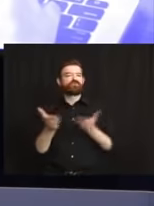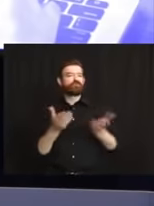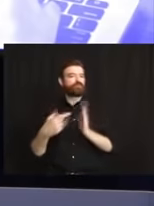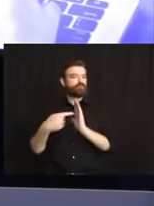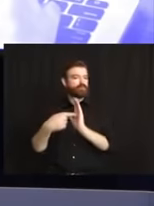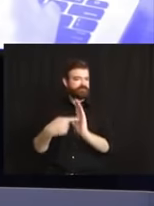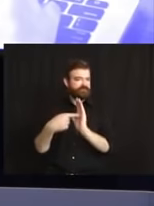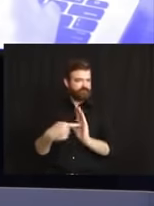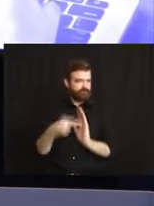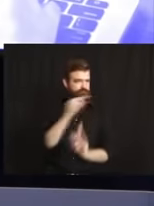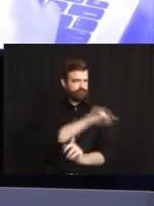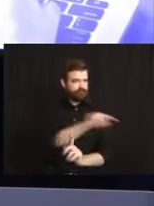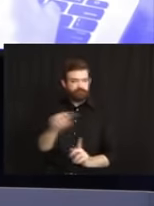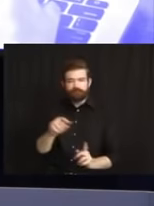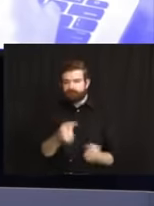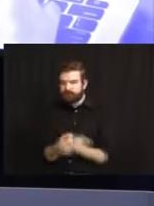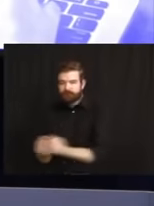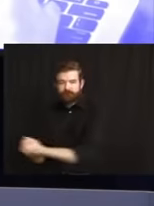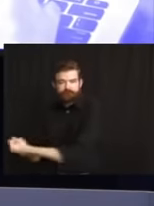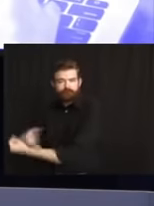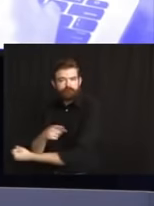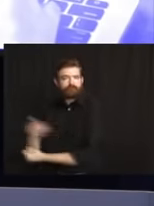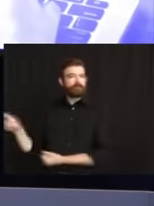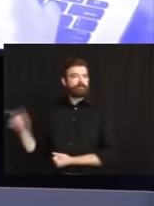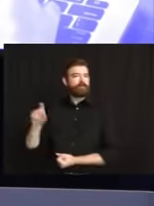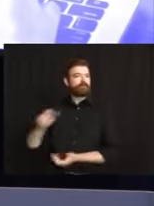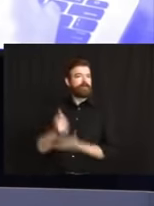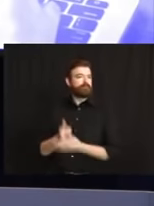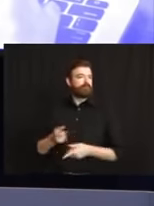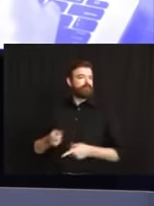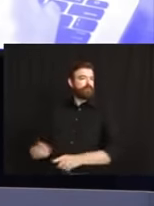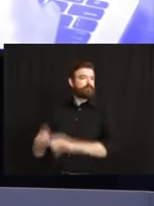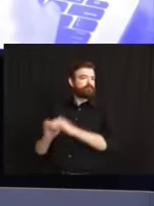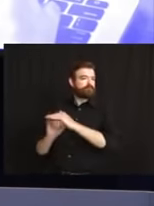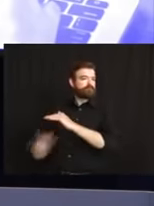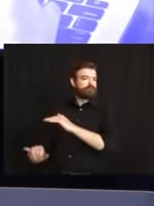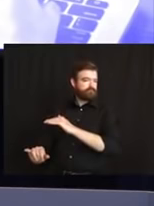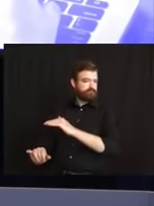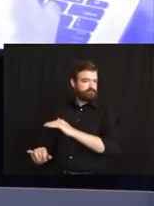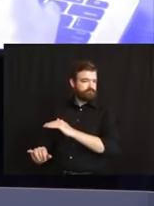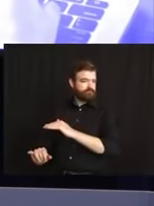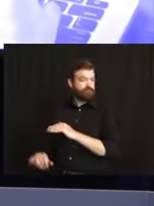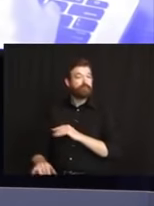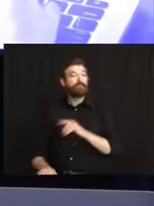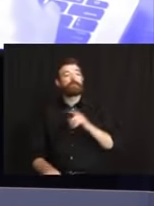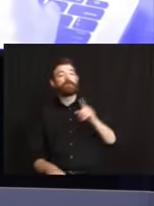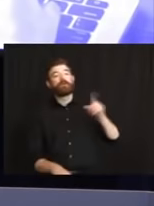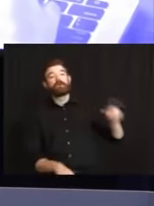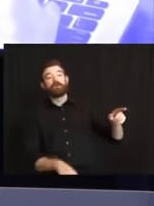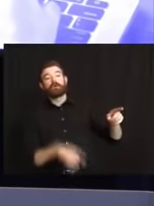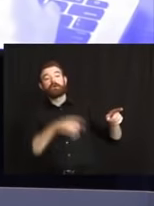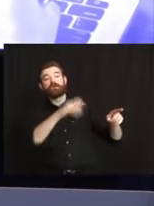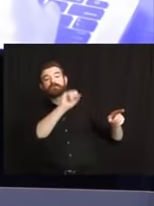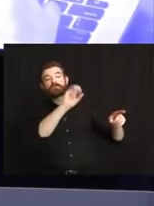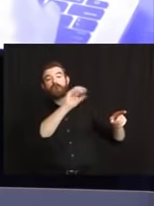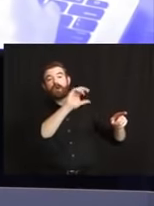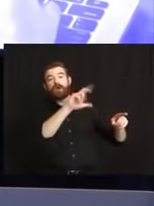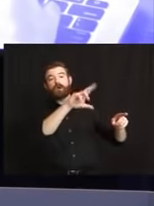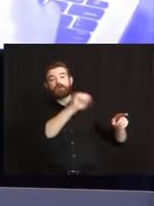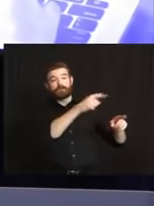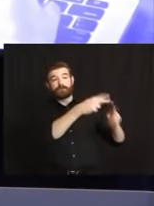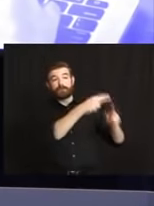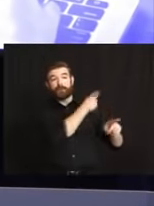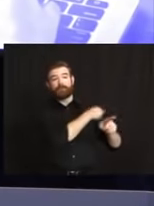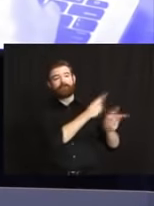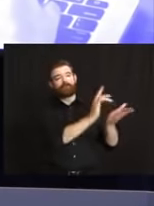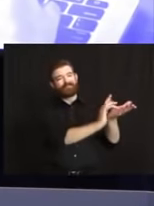compared to what we did in Secaucus, which was a medical model for patients being discharged from the hospital. So more to come on that.